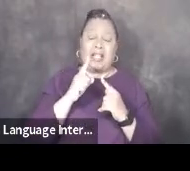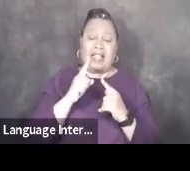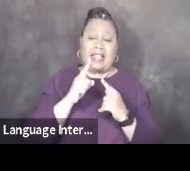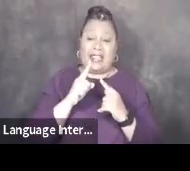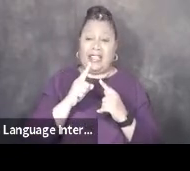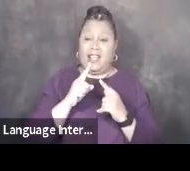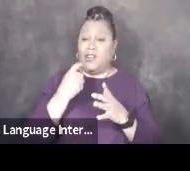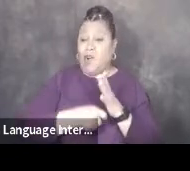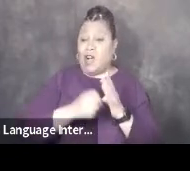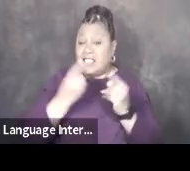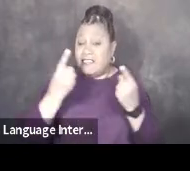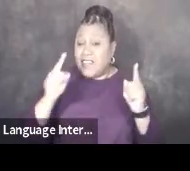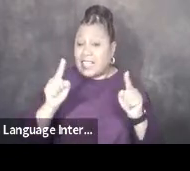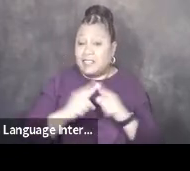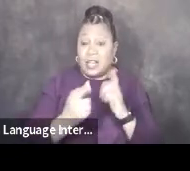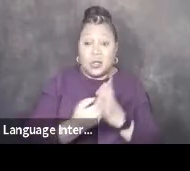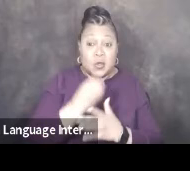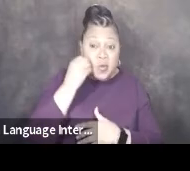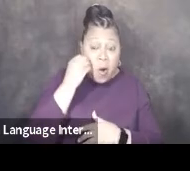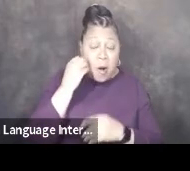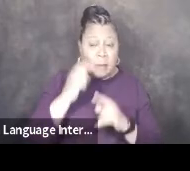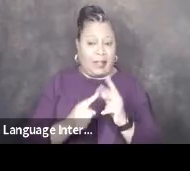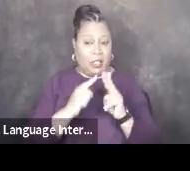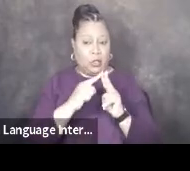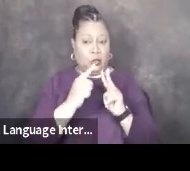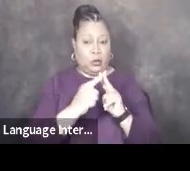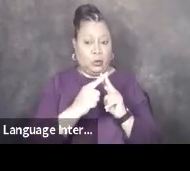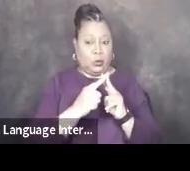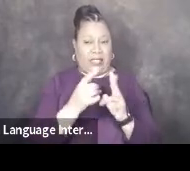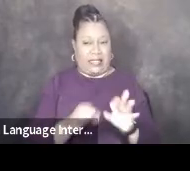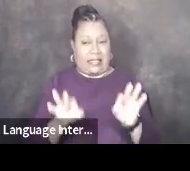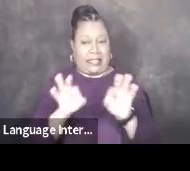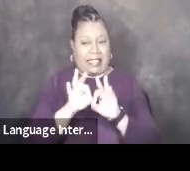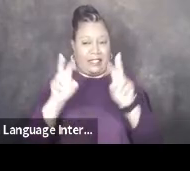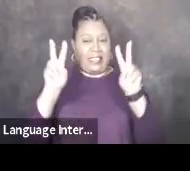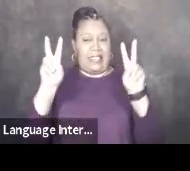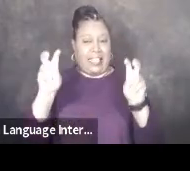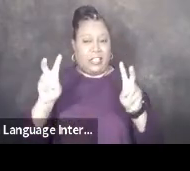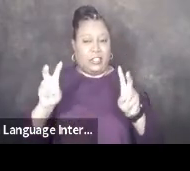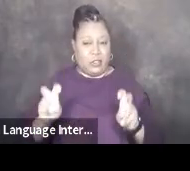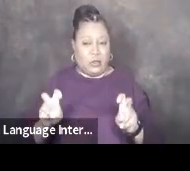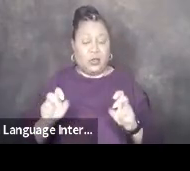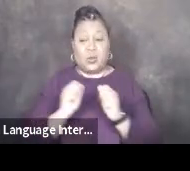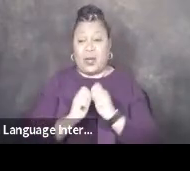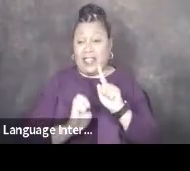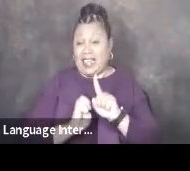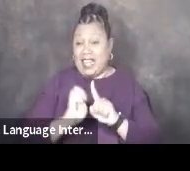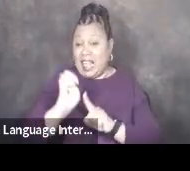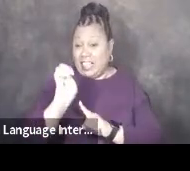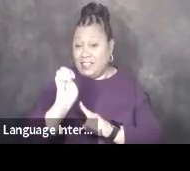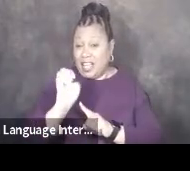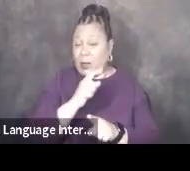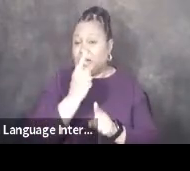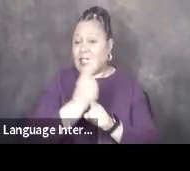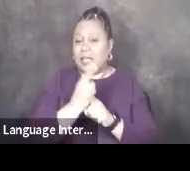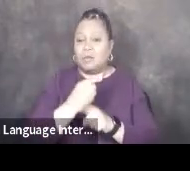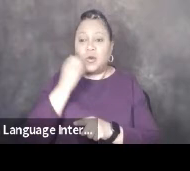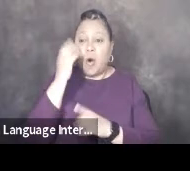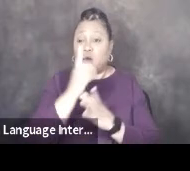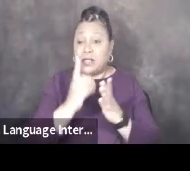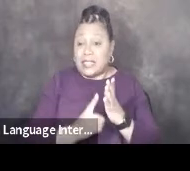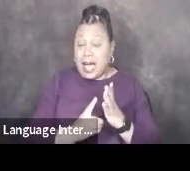cost effective. And there's two significant issues with an elevator in a typical home